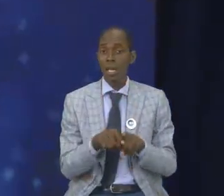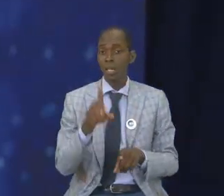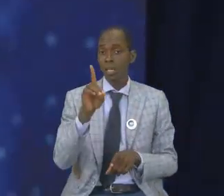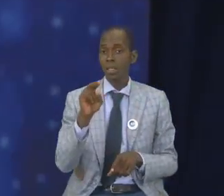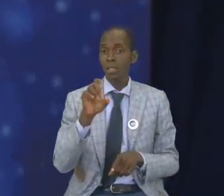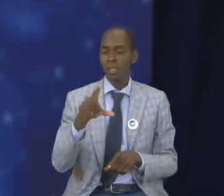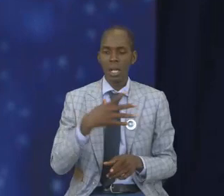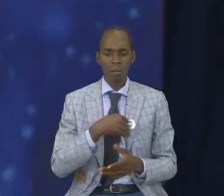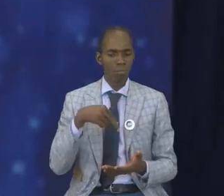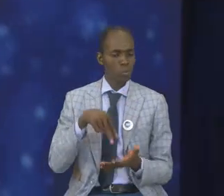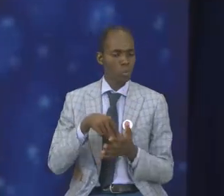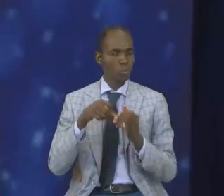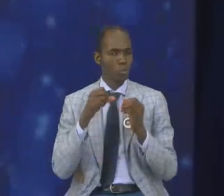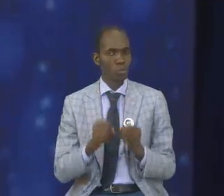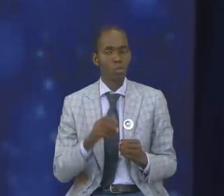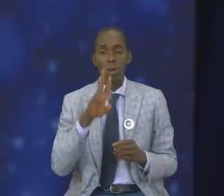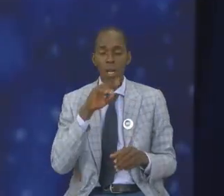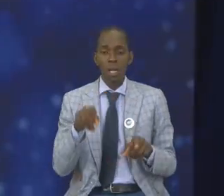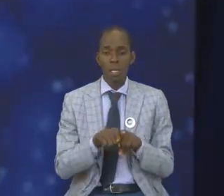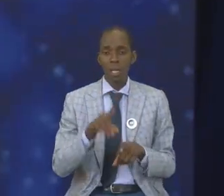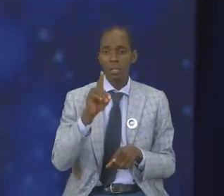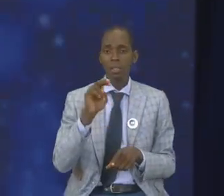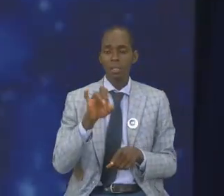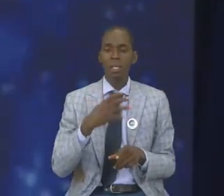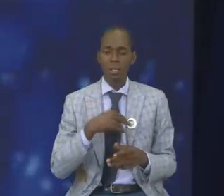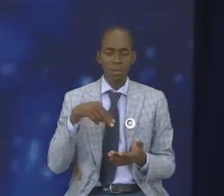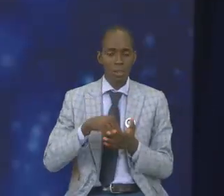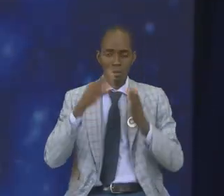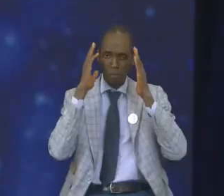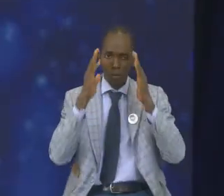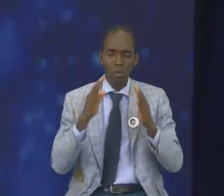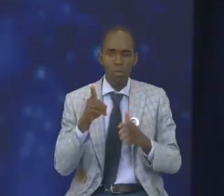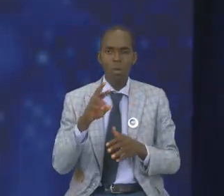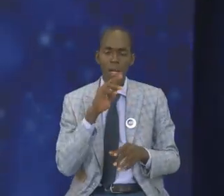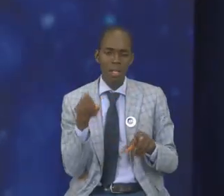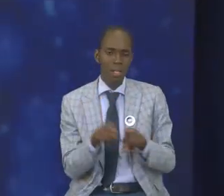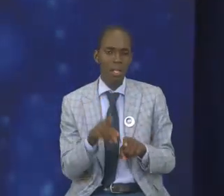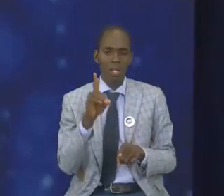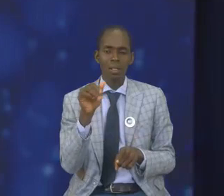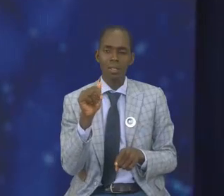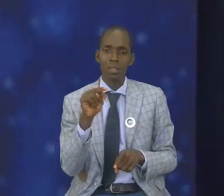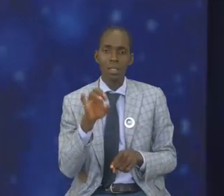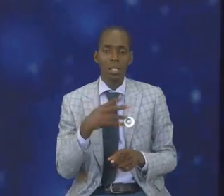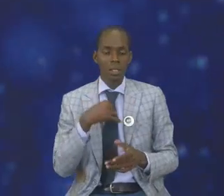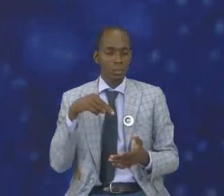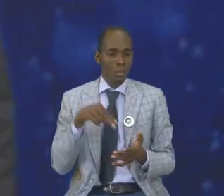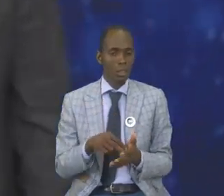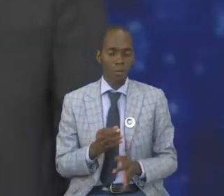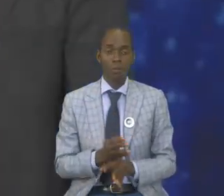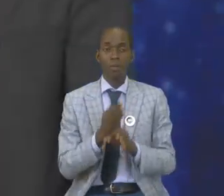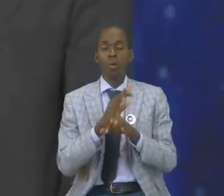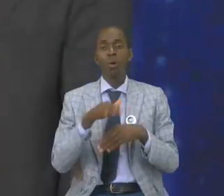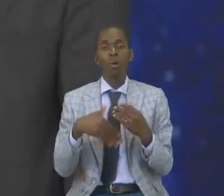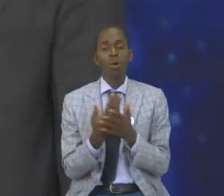are like Daniel and you stand focused, if you are like Daniel and you stand faithful, those Nebuchadnezzars in your